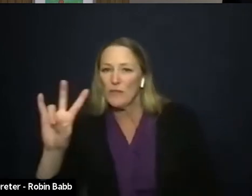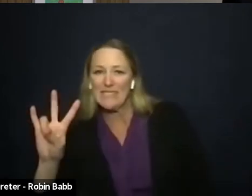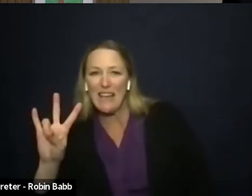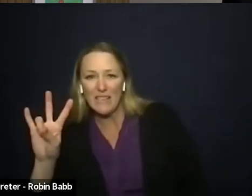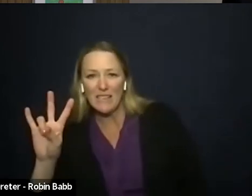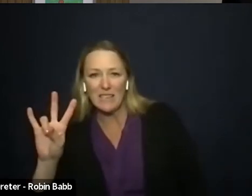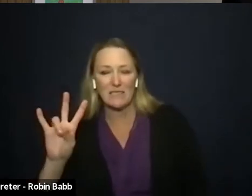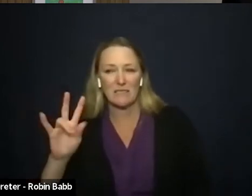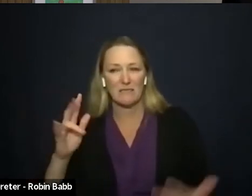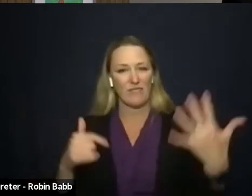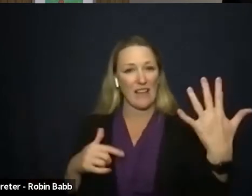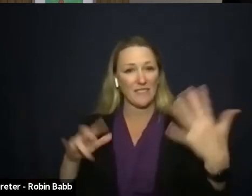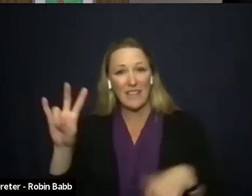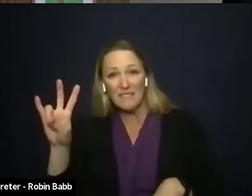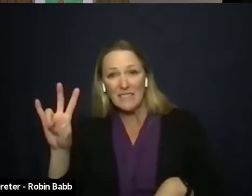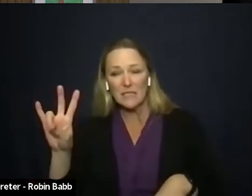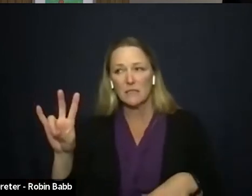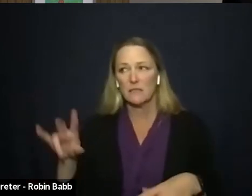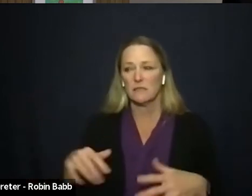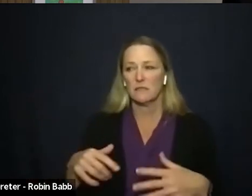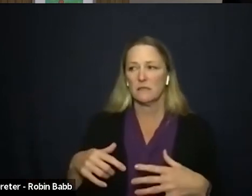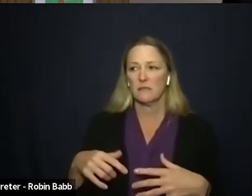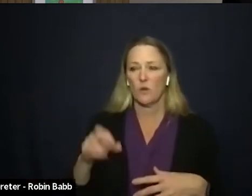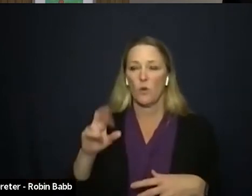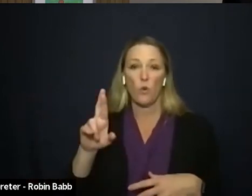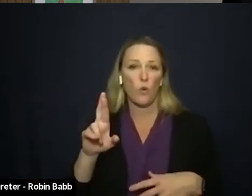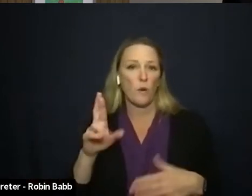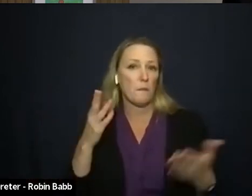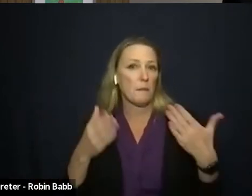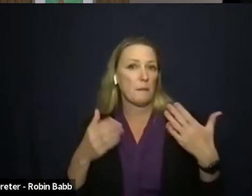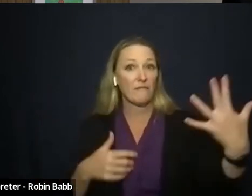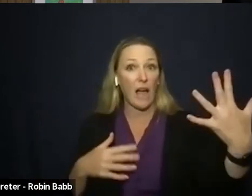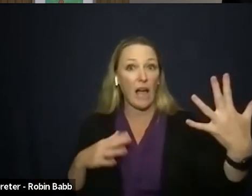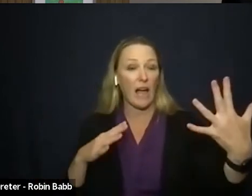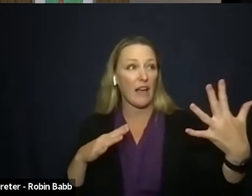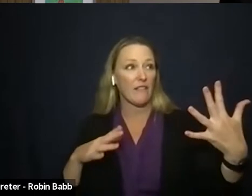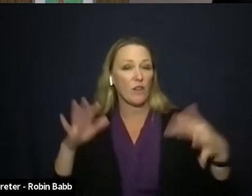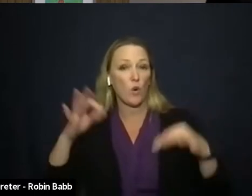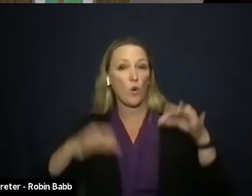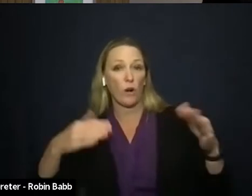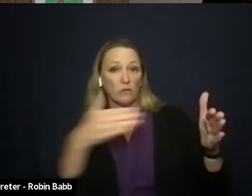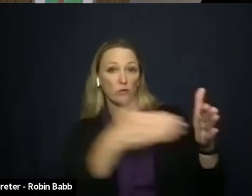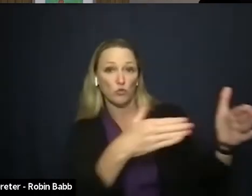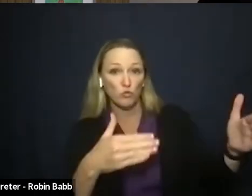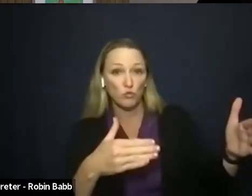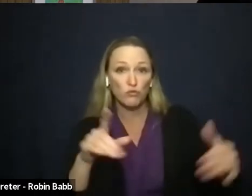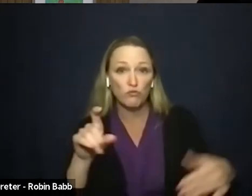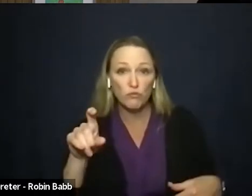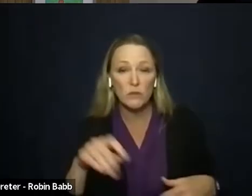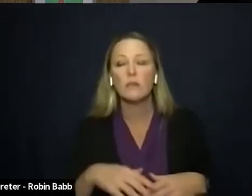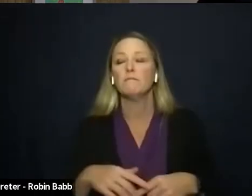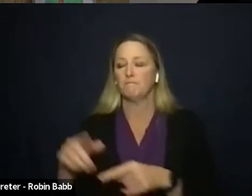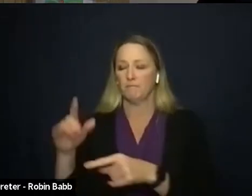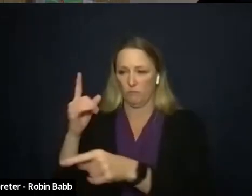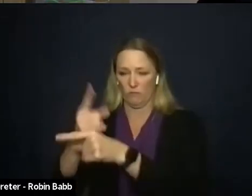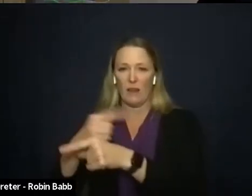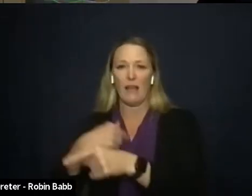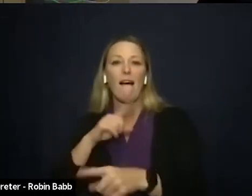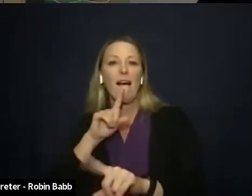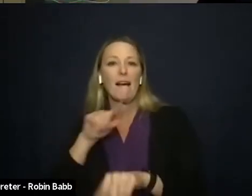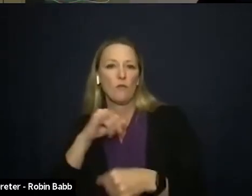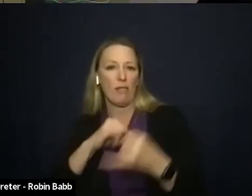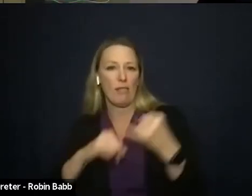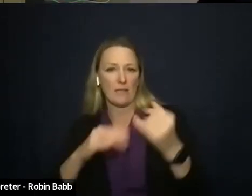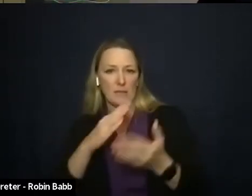trustees and avoid you know getting into legal problems right and i believe i answered that latter question